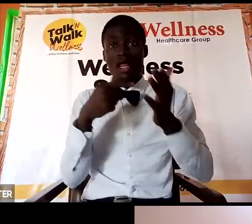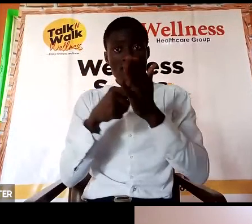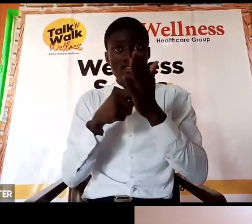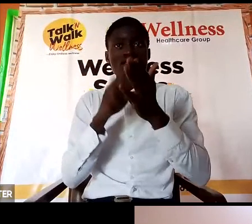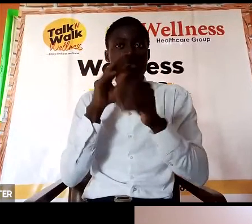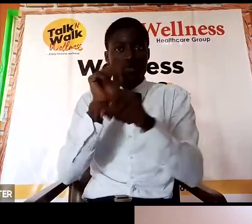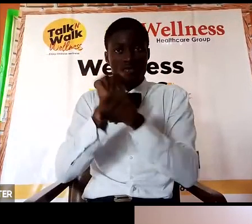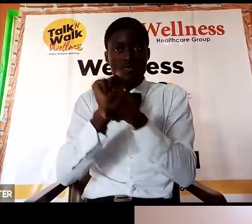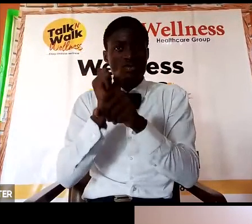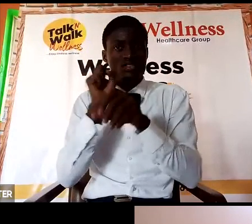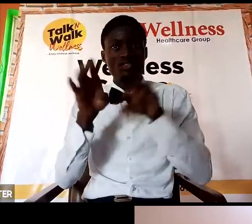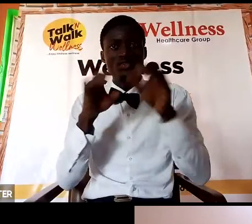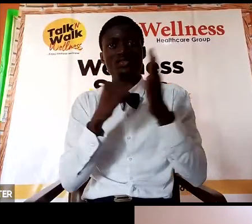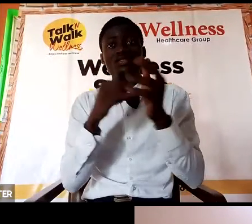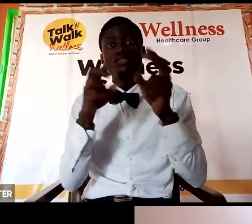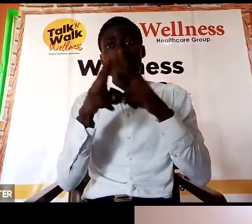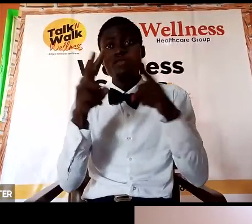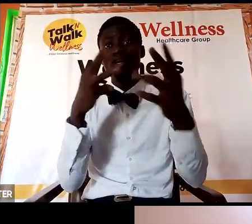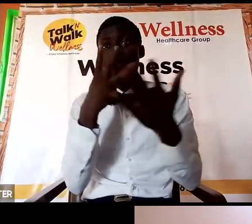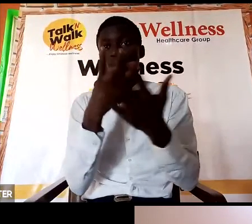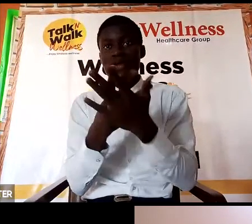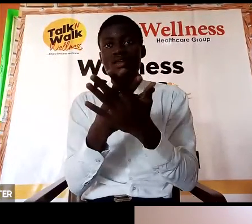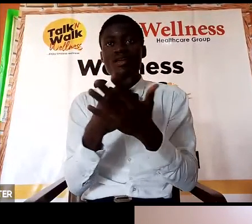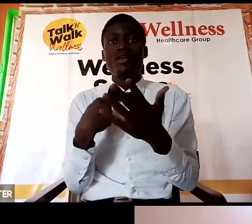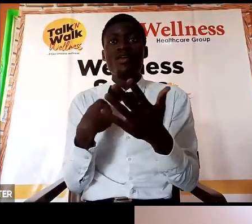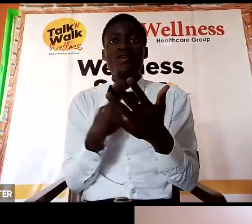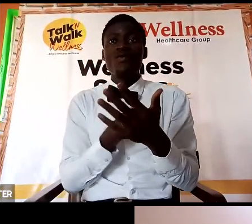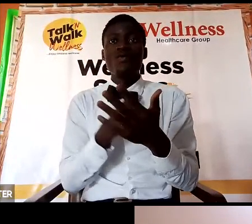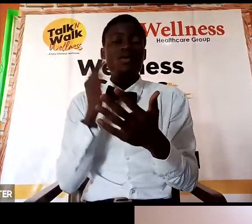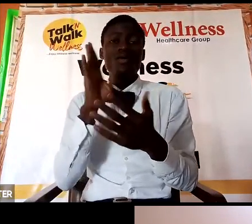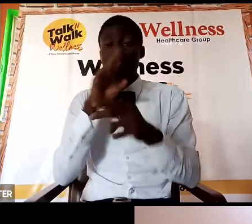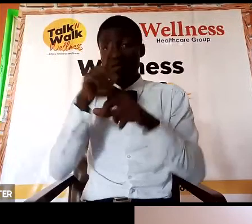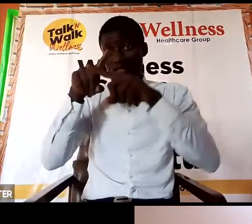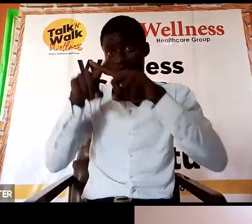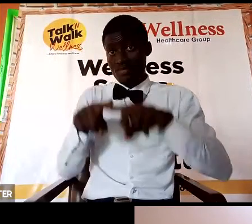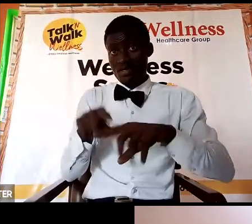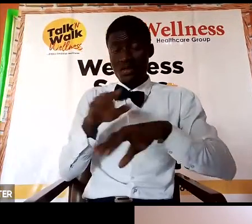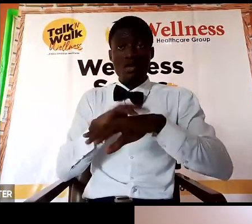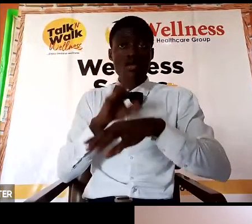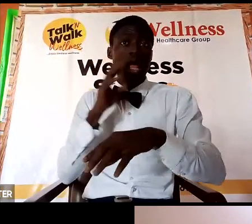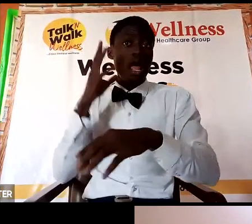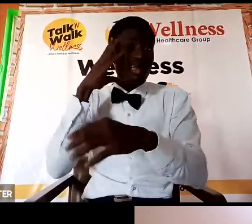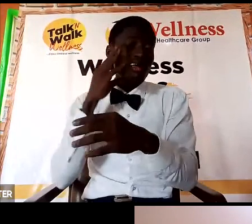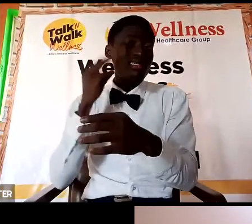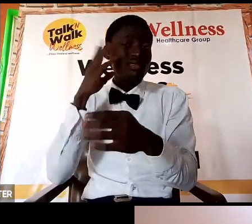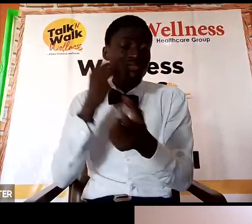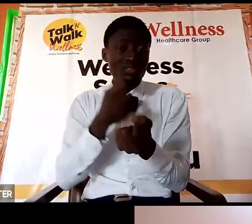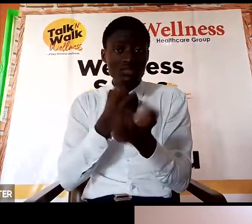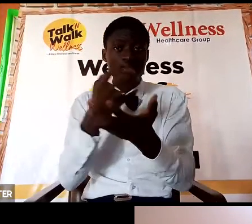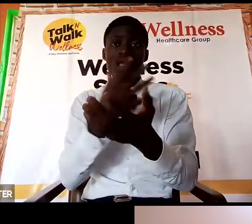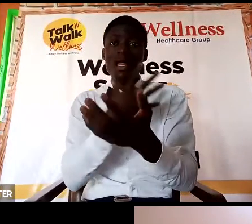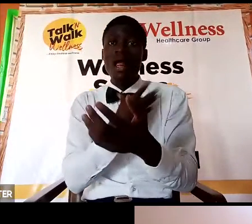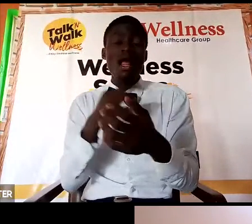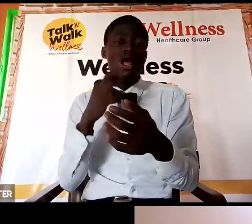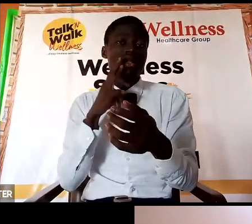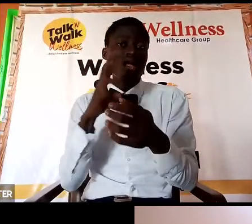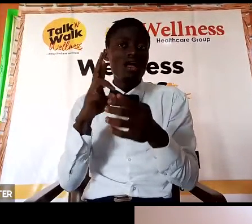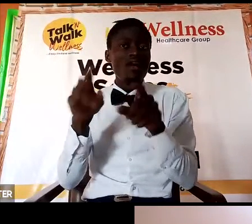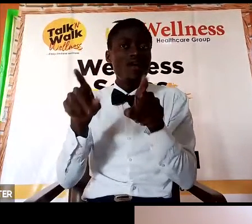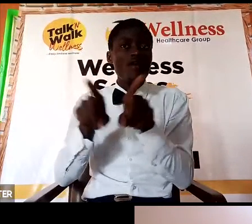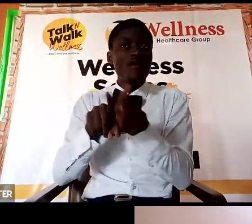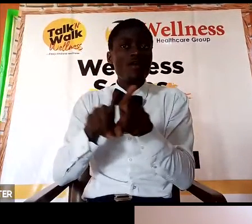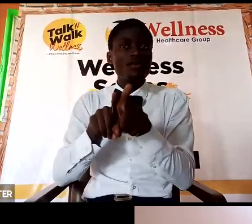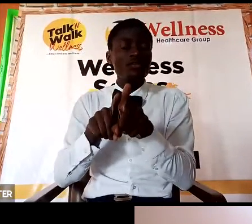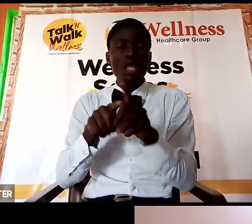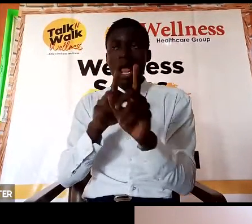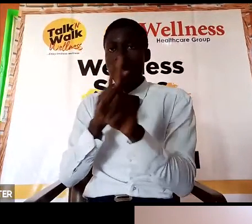We're going to be depending on our experience and our wealth of experience in answering some of those questions that you